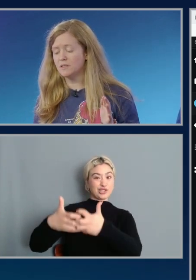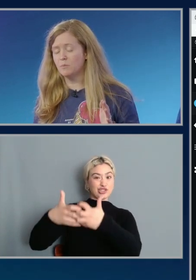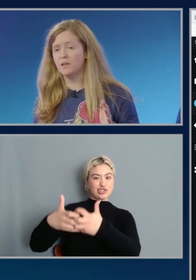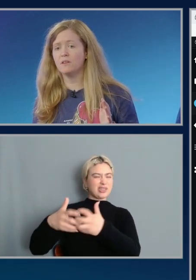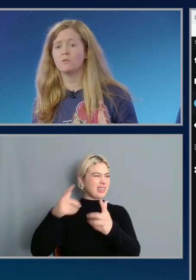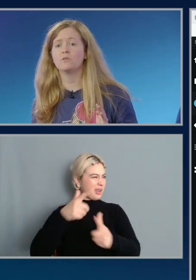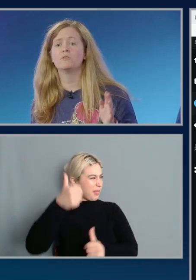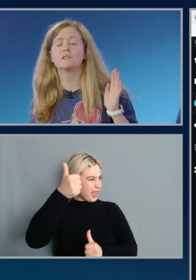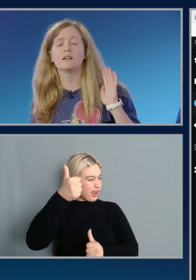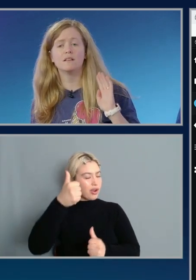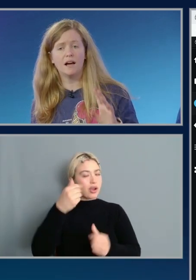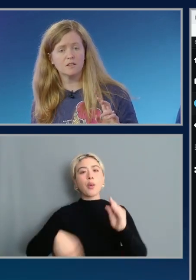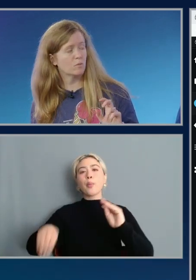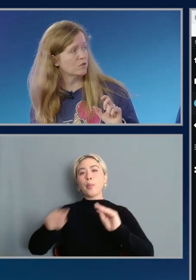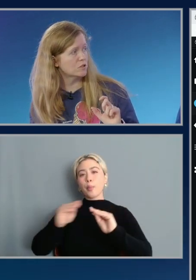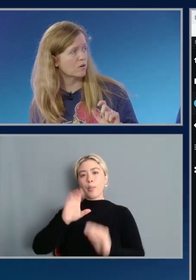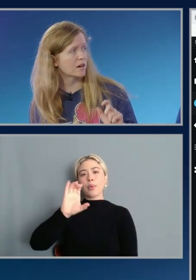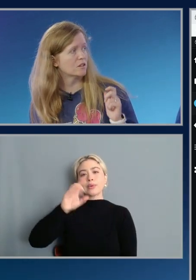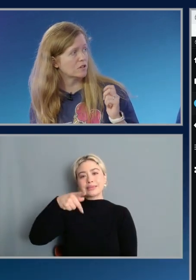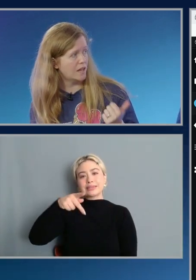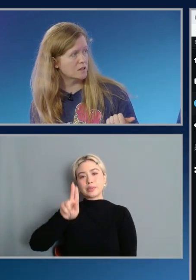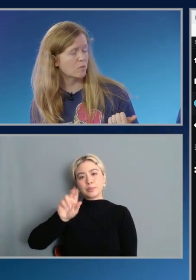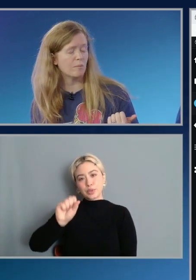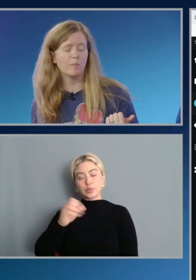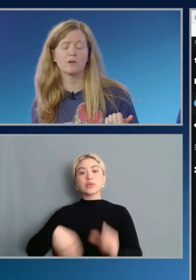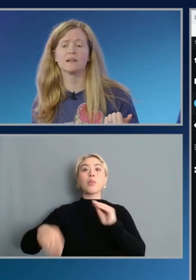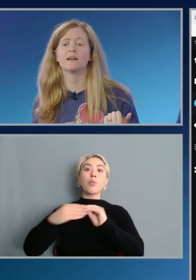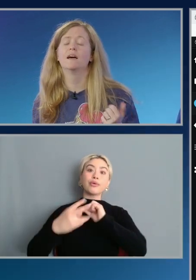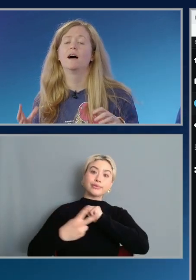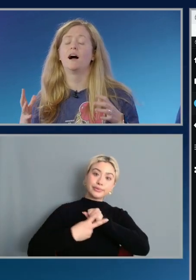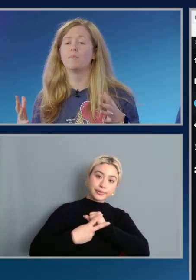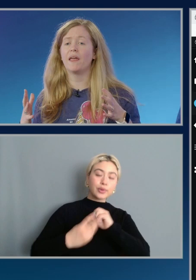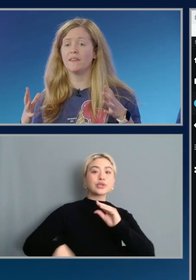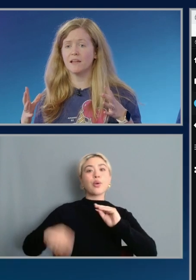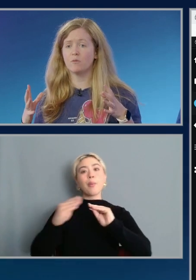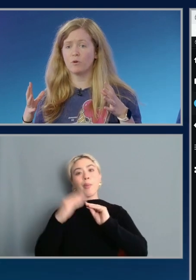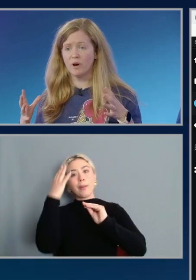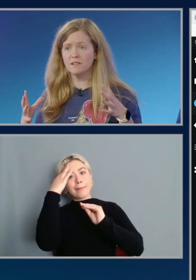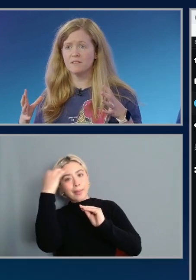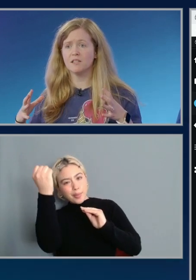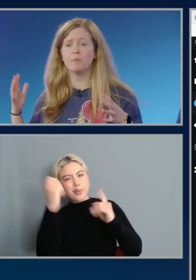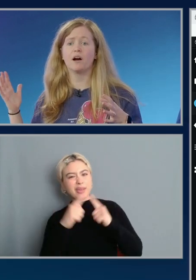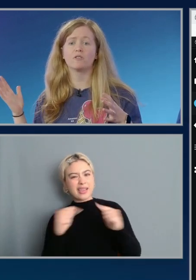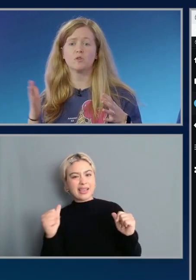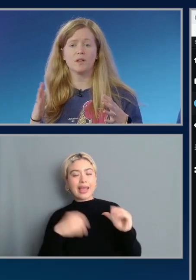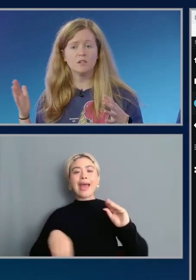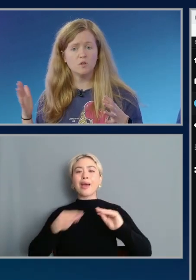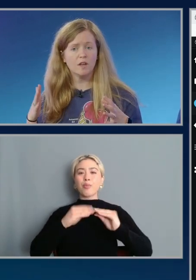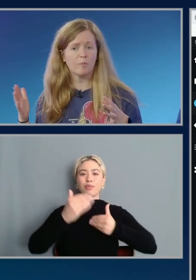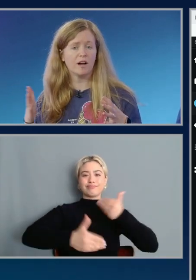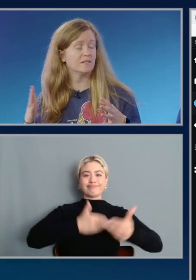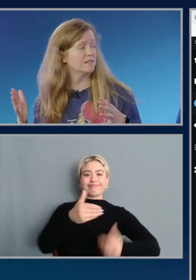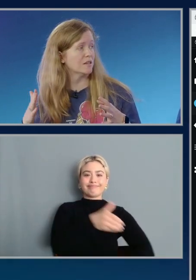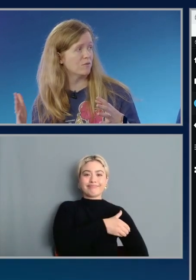more CPUs, lots more storage, lots more memory, and then again, more processing power, so I can do that processing very,